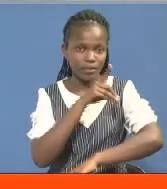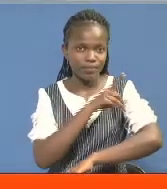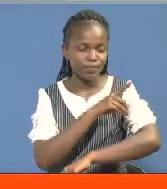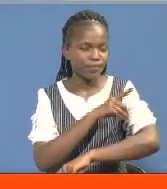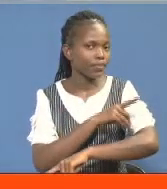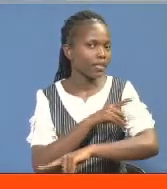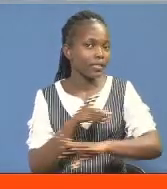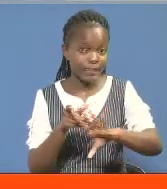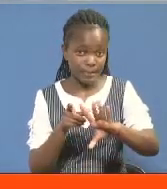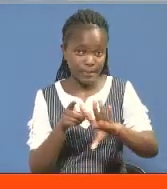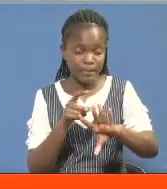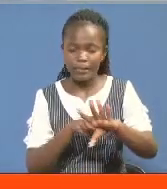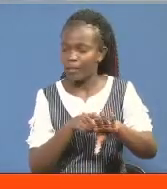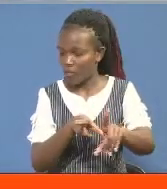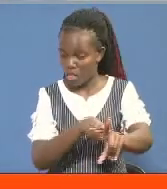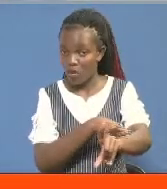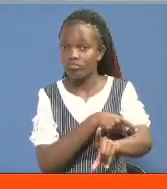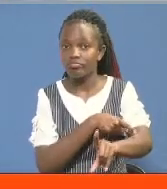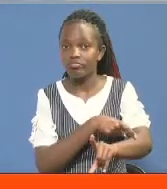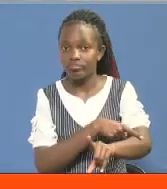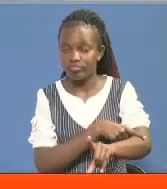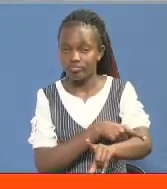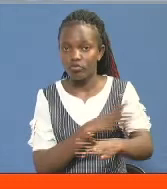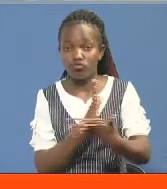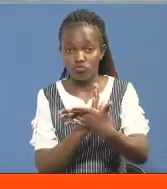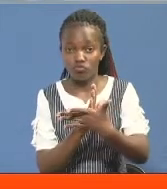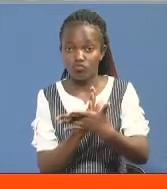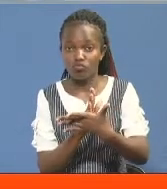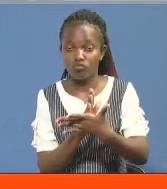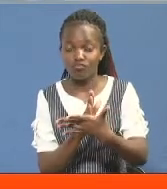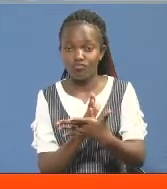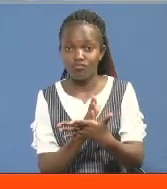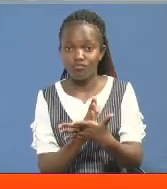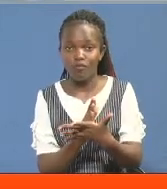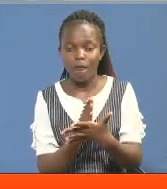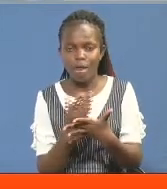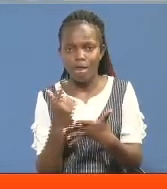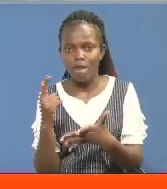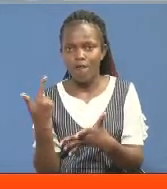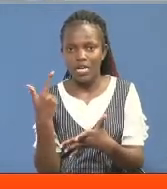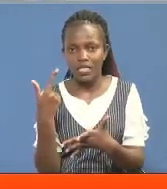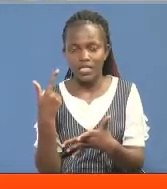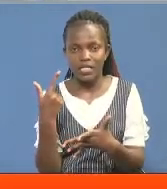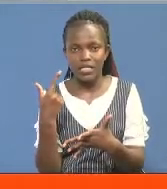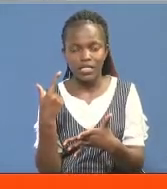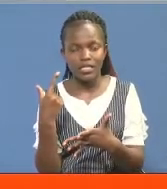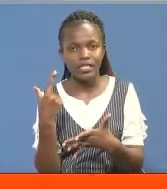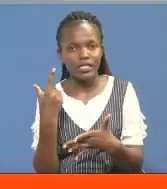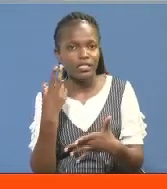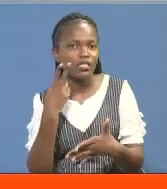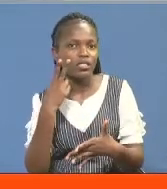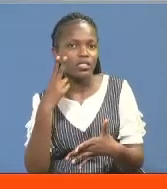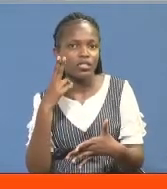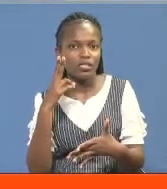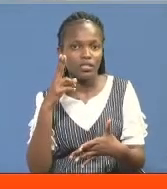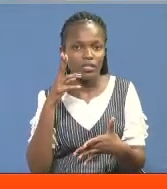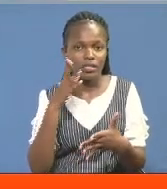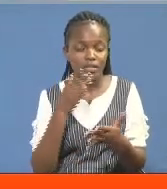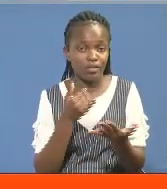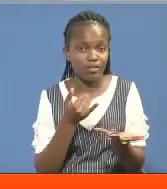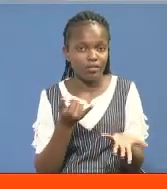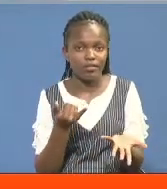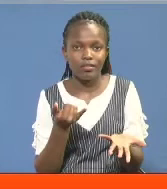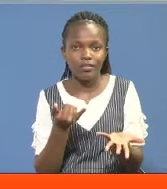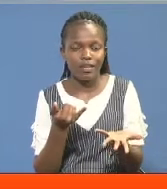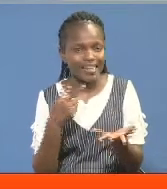year, not in 2 years. It was a journey that we walked through. We had the first draft, we had the Kilifi draft, we had the Naivasha draft, we